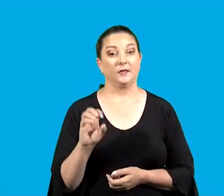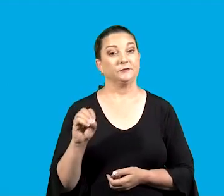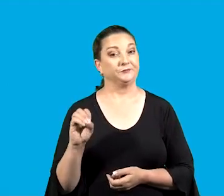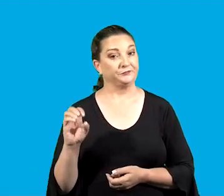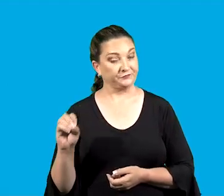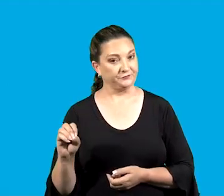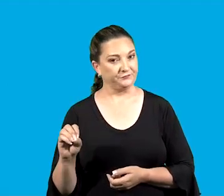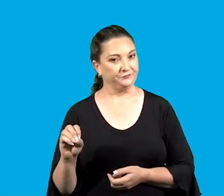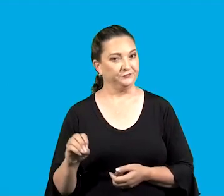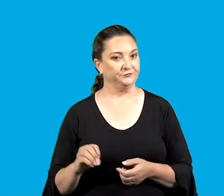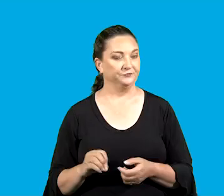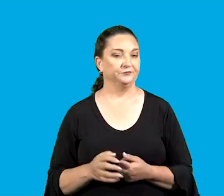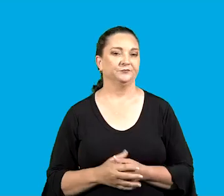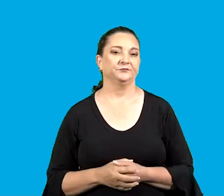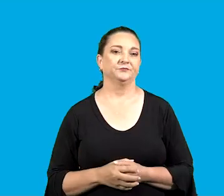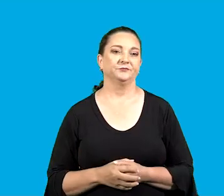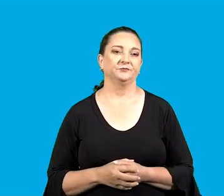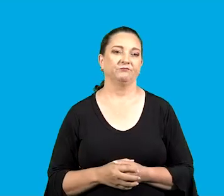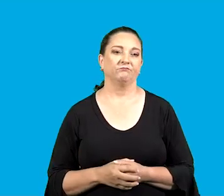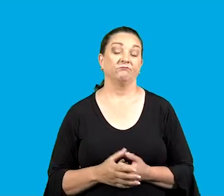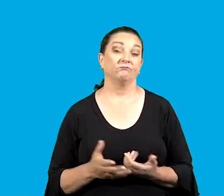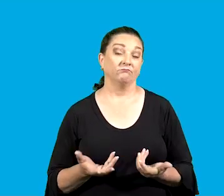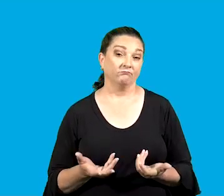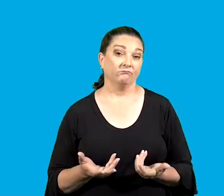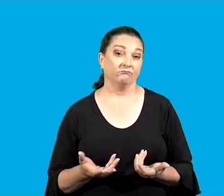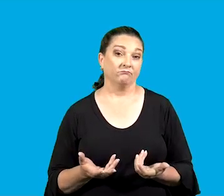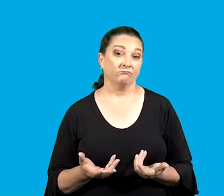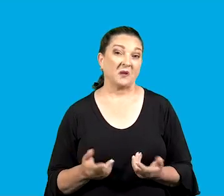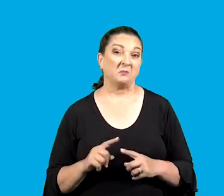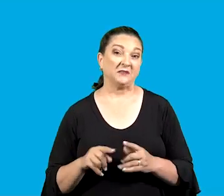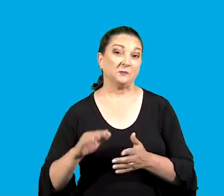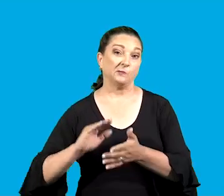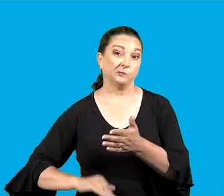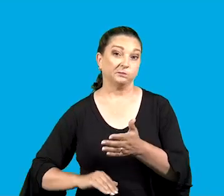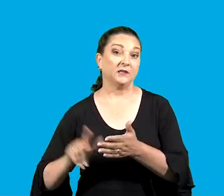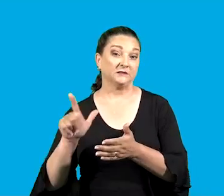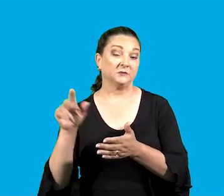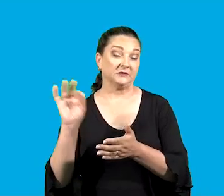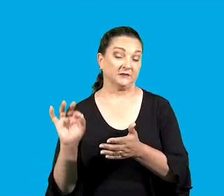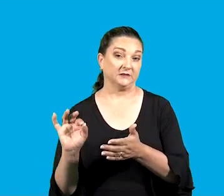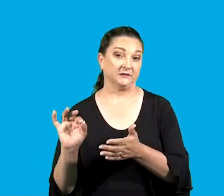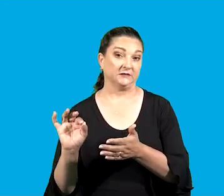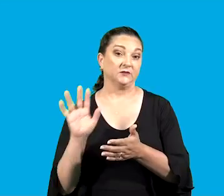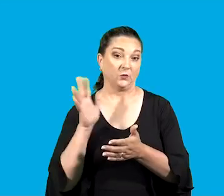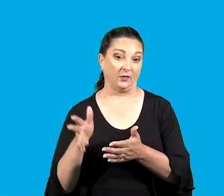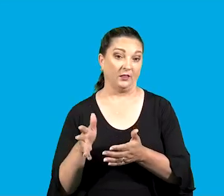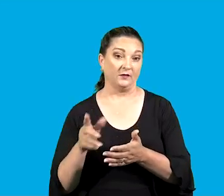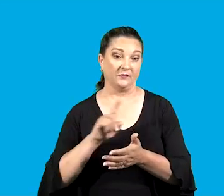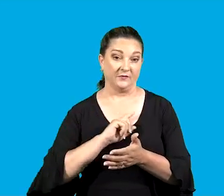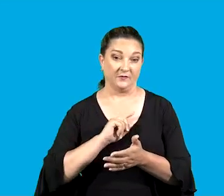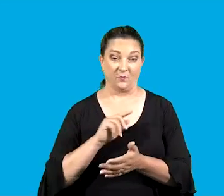110,000. But I will receive a discount of 7%. That means I'm going to